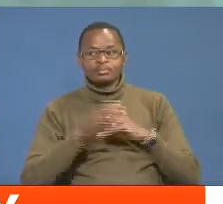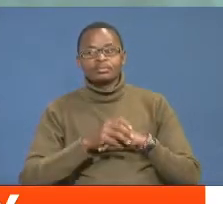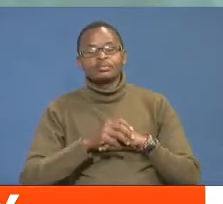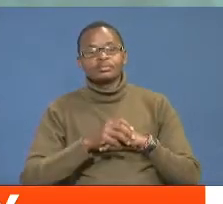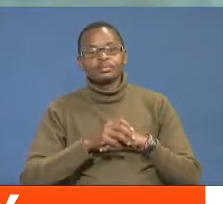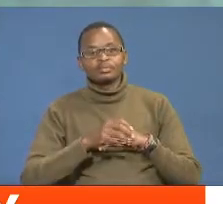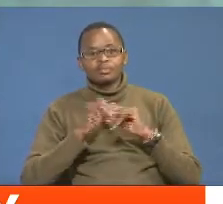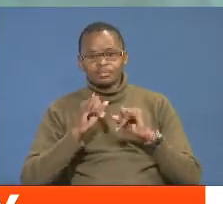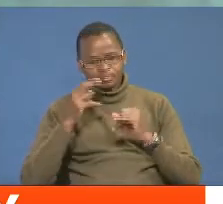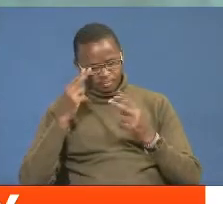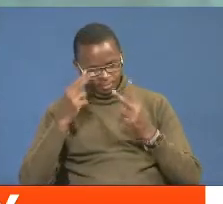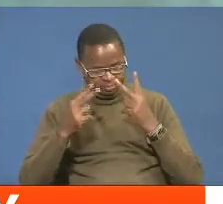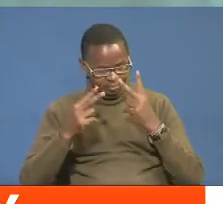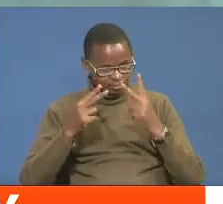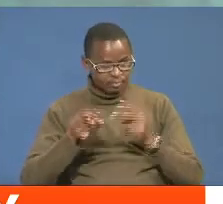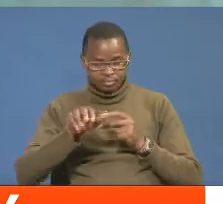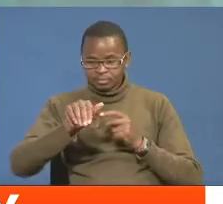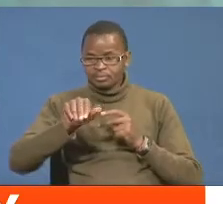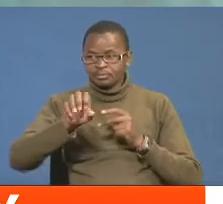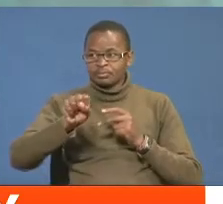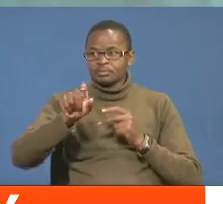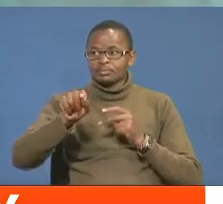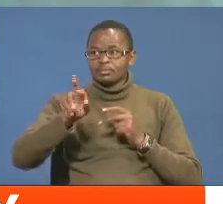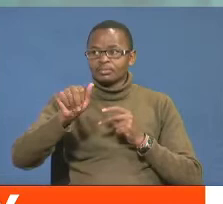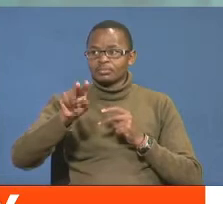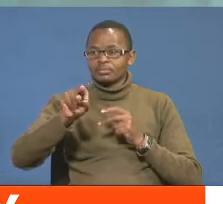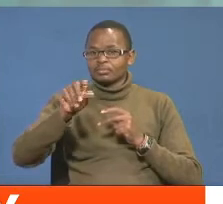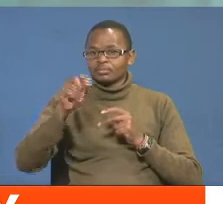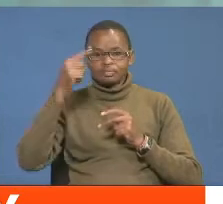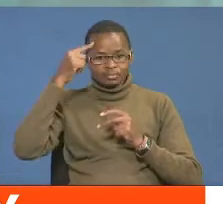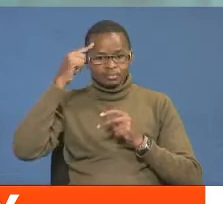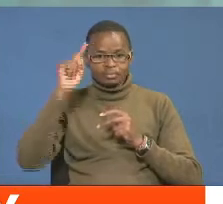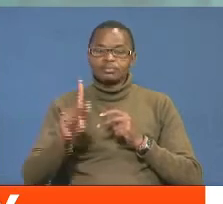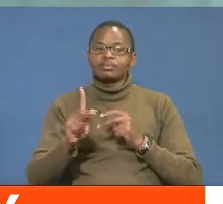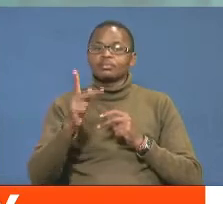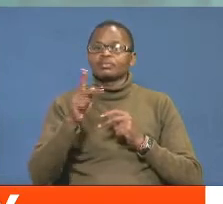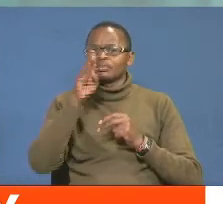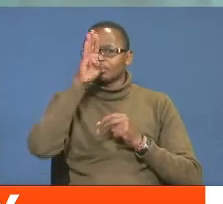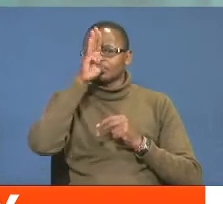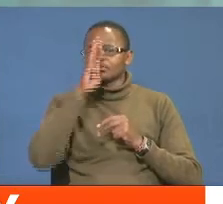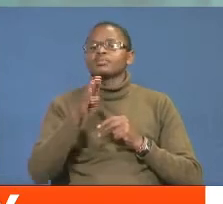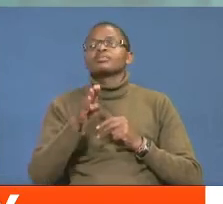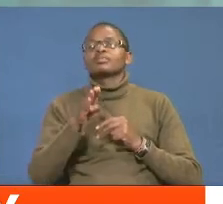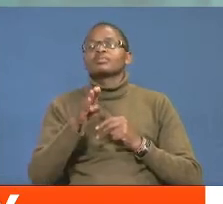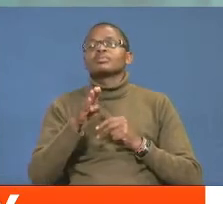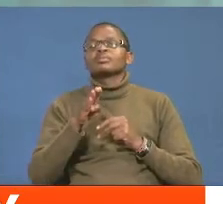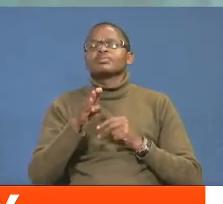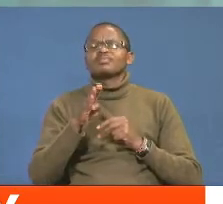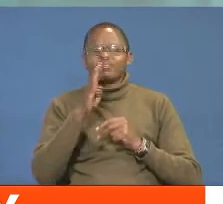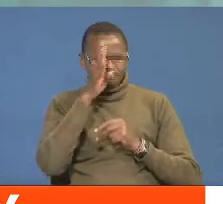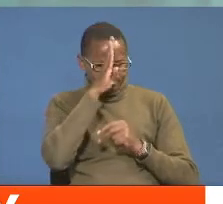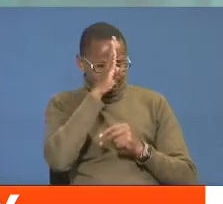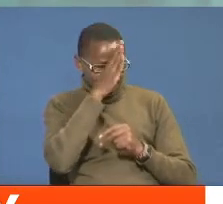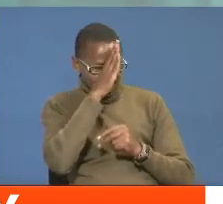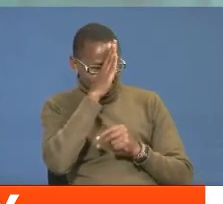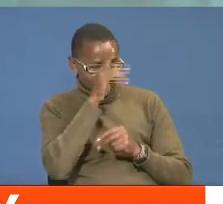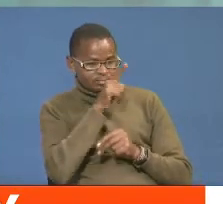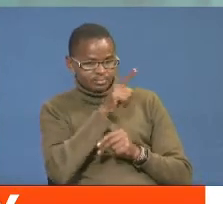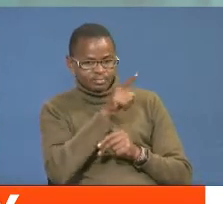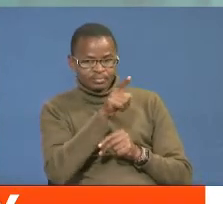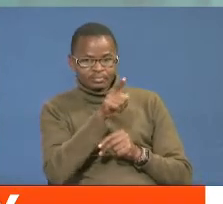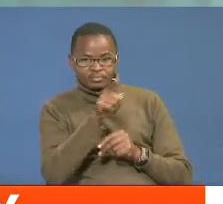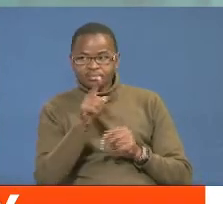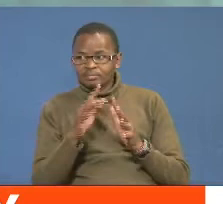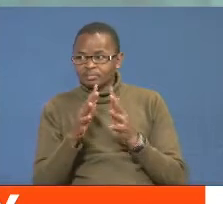right. Now, looking into AstraZeneca vaccine, we have had Kenyans being pessimists. There have been jitters here and